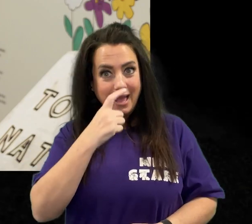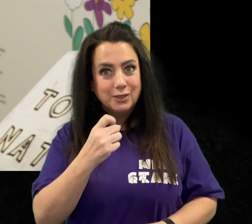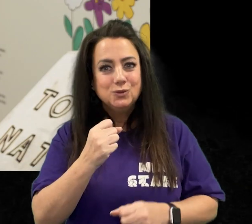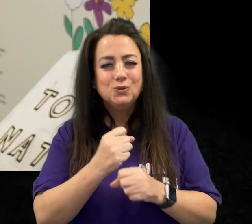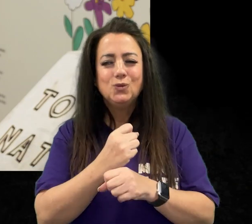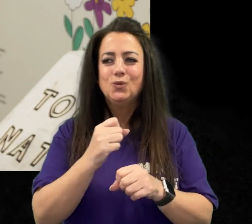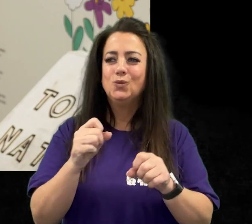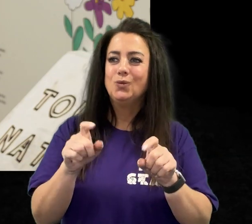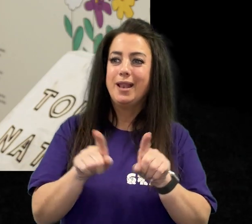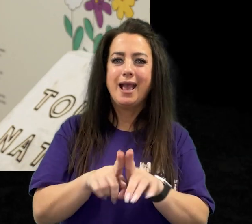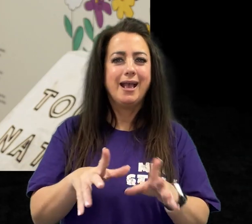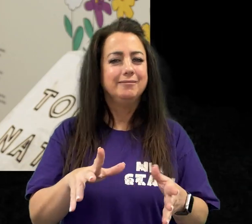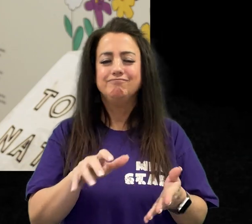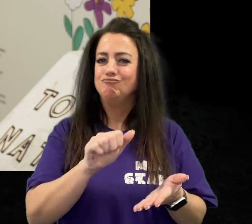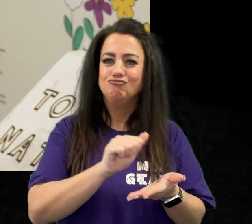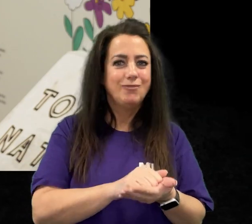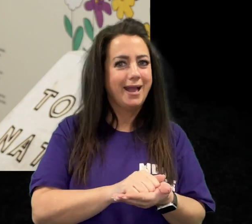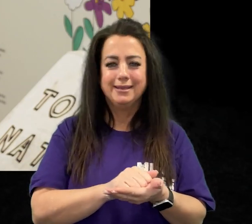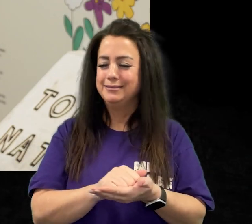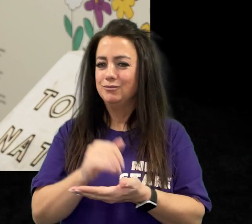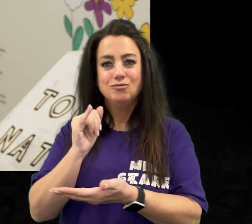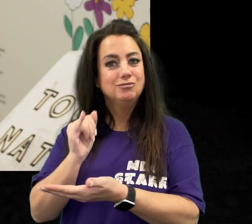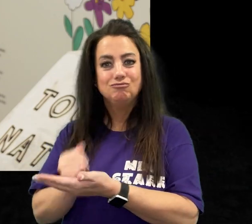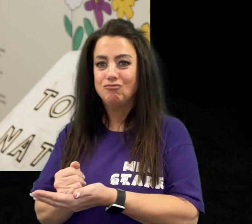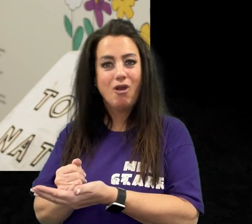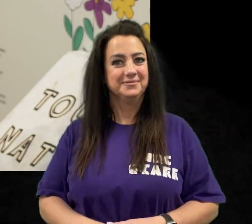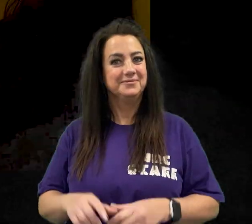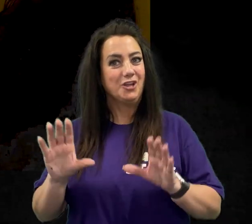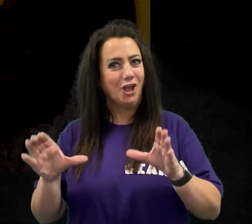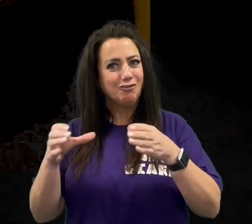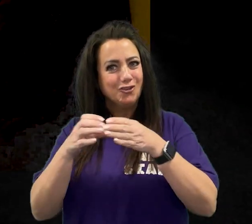the thing that impressed me the most about the group